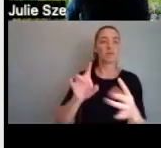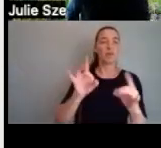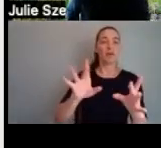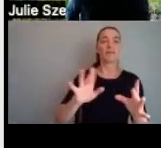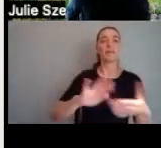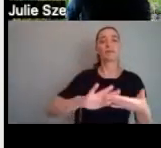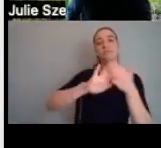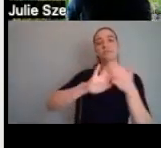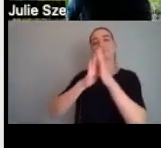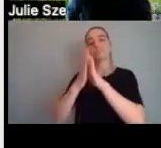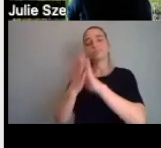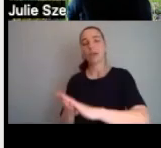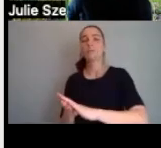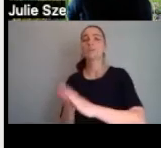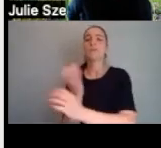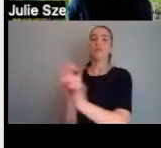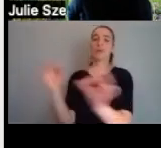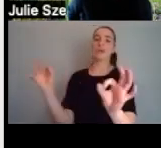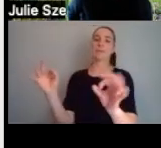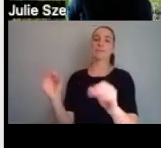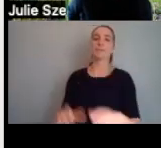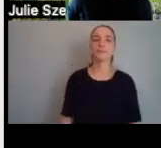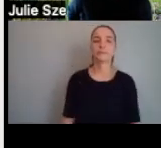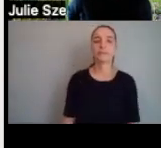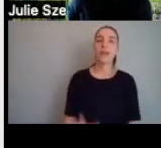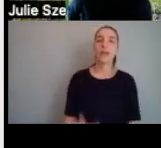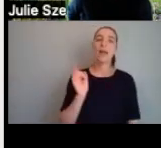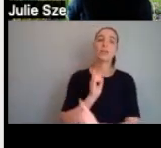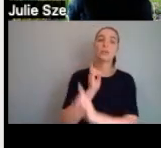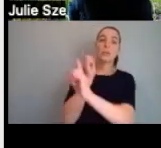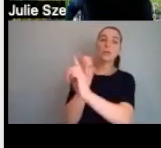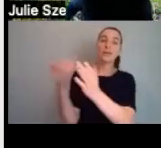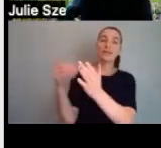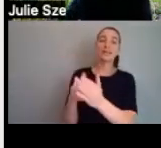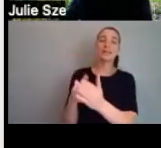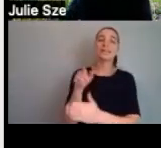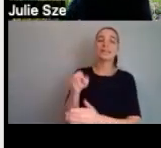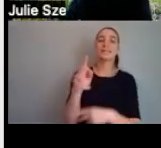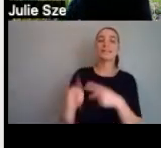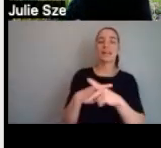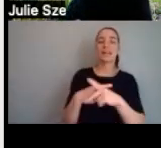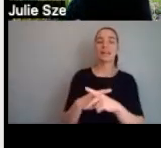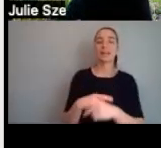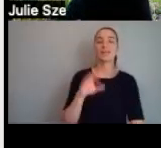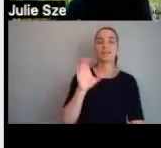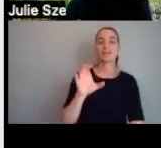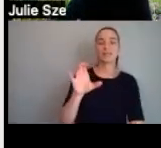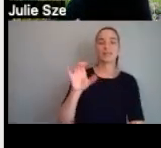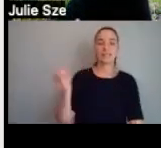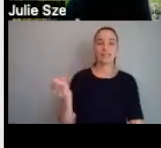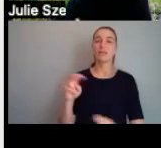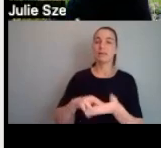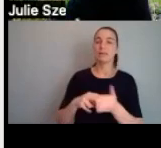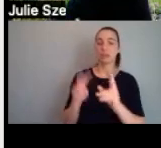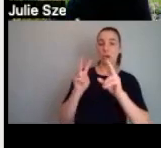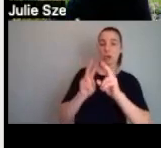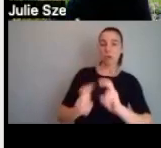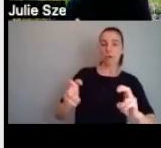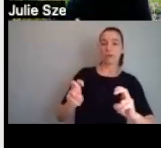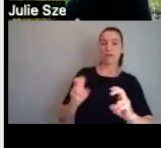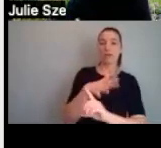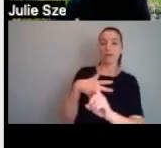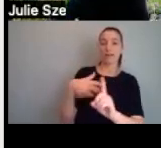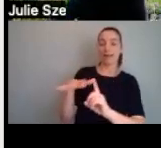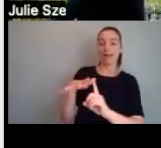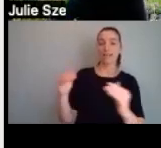just transition framework and abolitionist climate justice movements and leave a lot of time for Q and A. Okay,